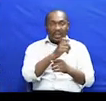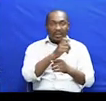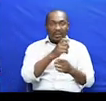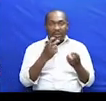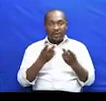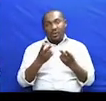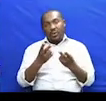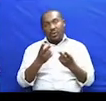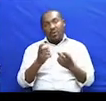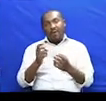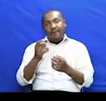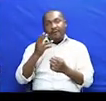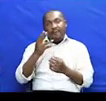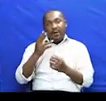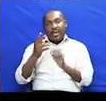46.